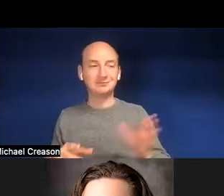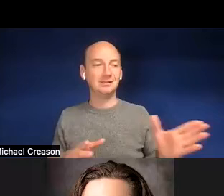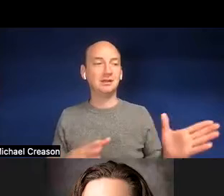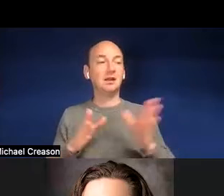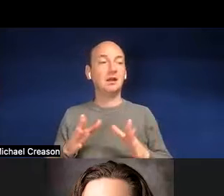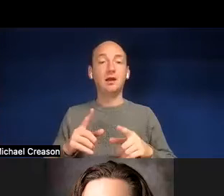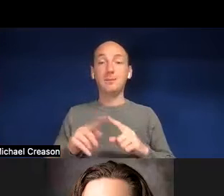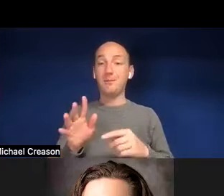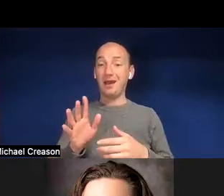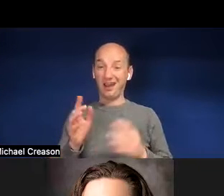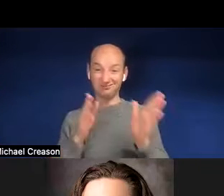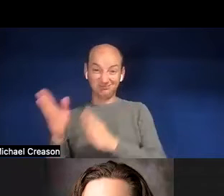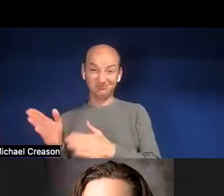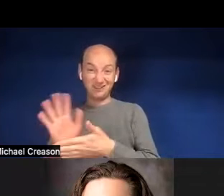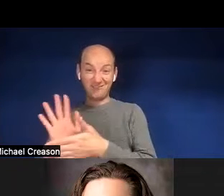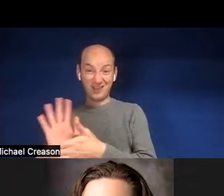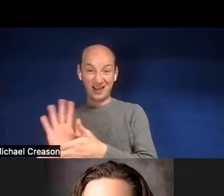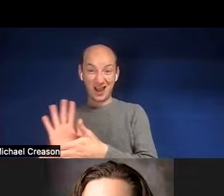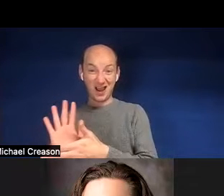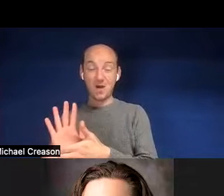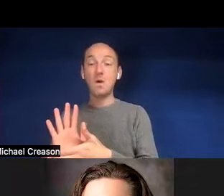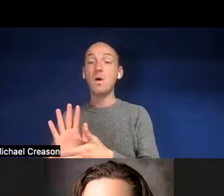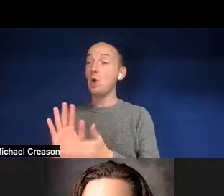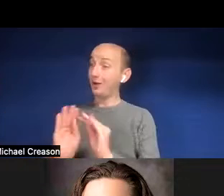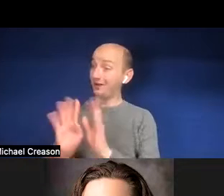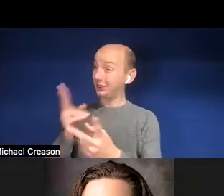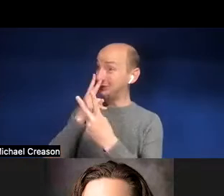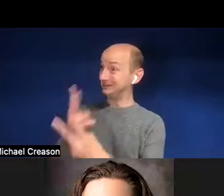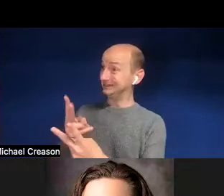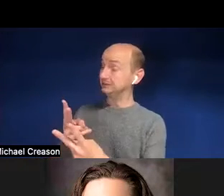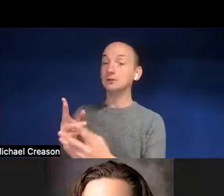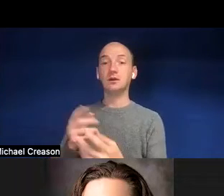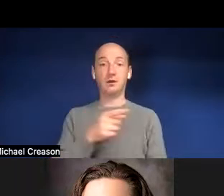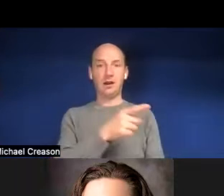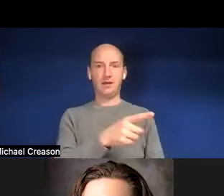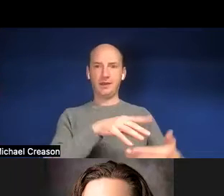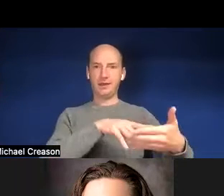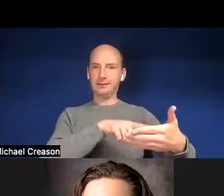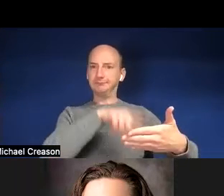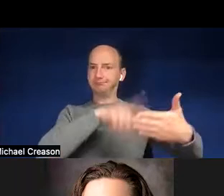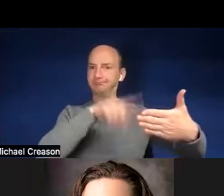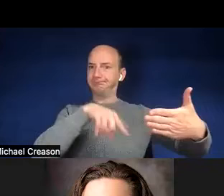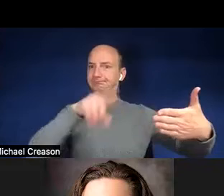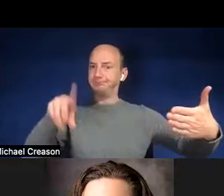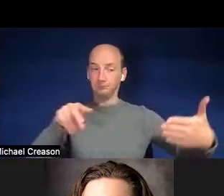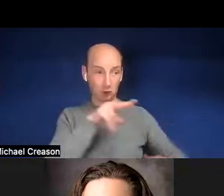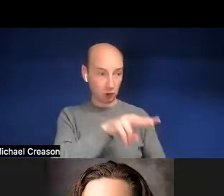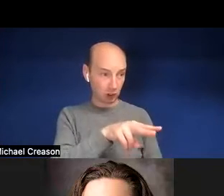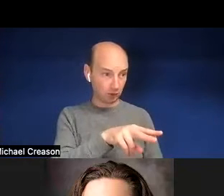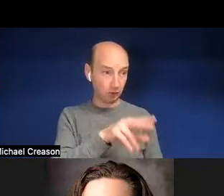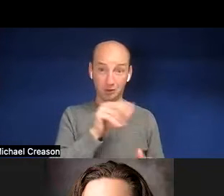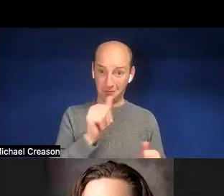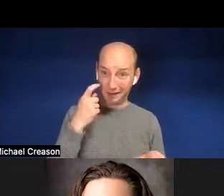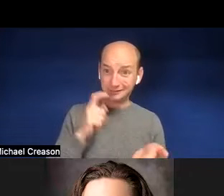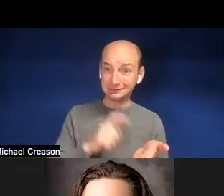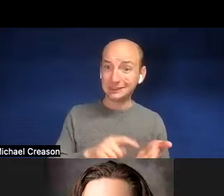not the type of data where someone would be able to look at it and immediately know what the person is saying. It